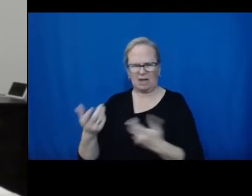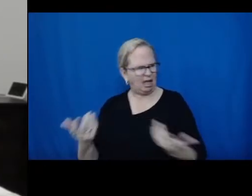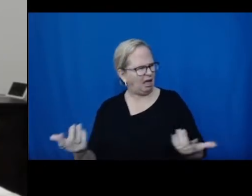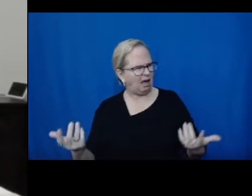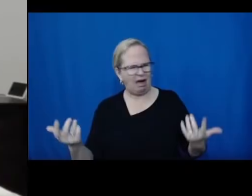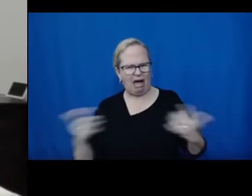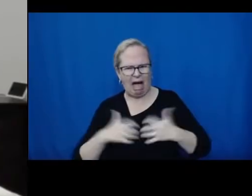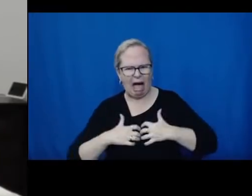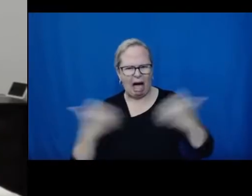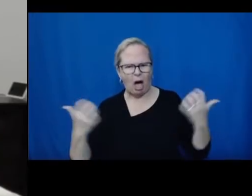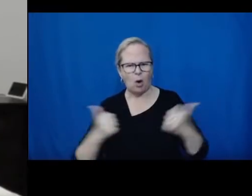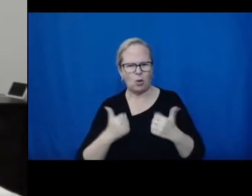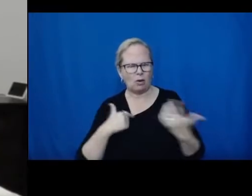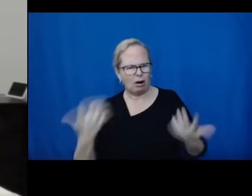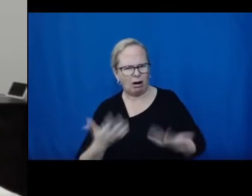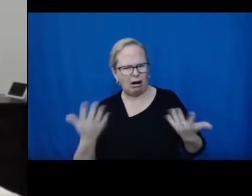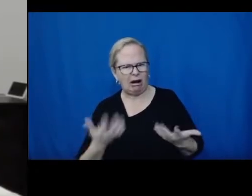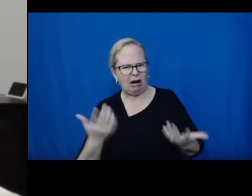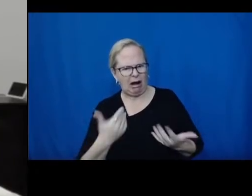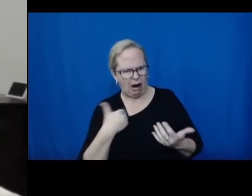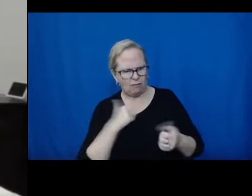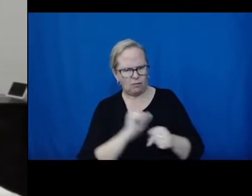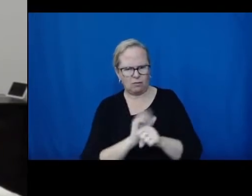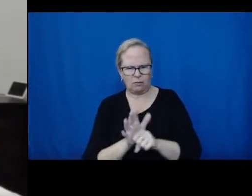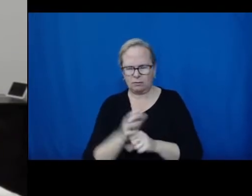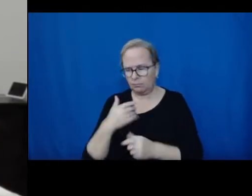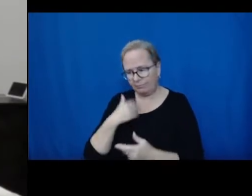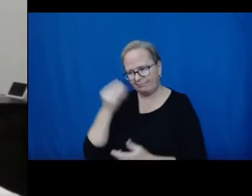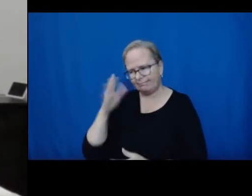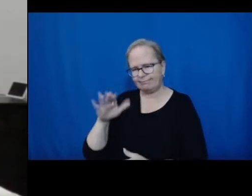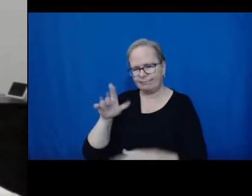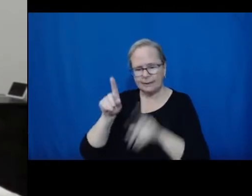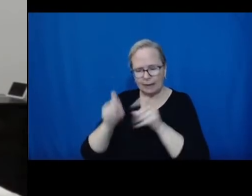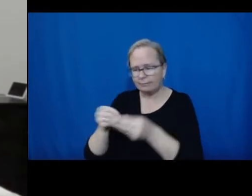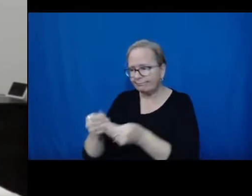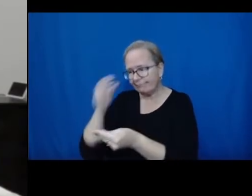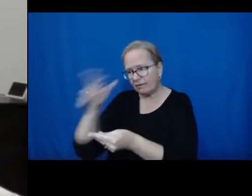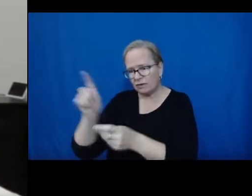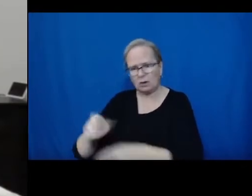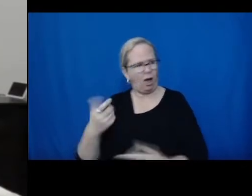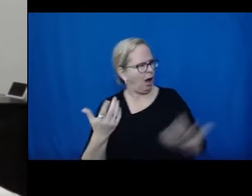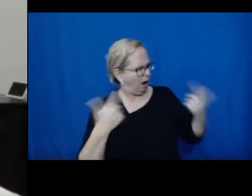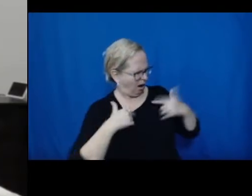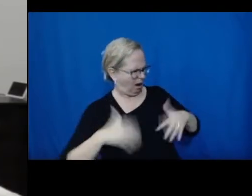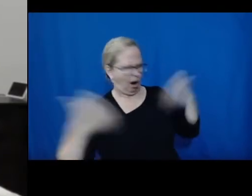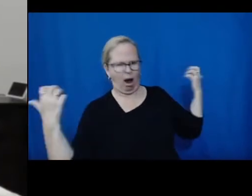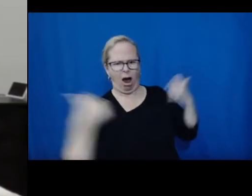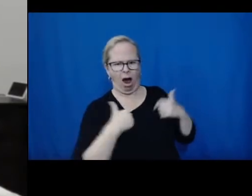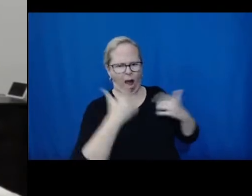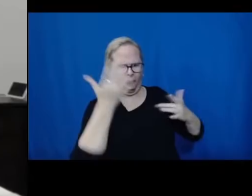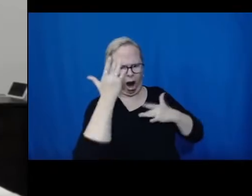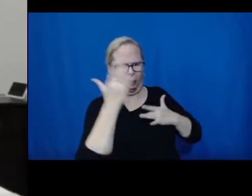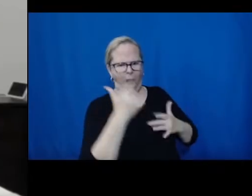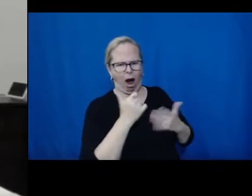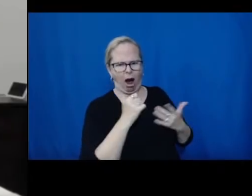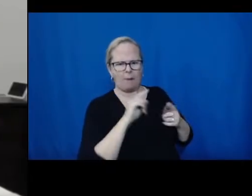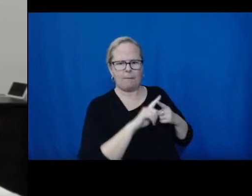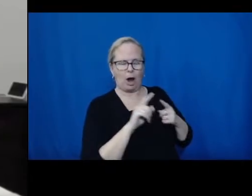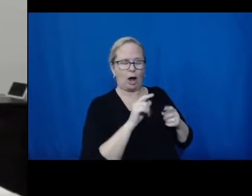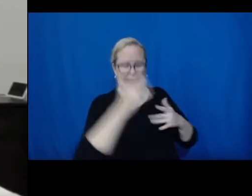they're still quite angry with me for even saying that they have COVID. They understand that they're sick, but they're not accepting that it's that.